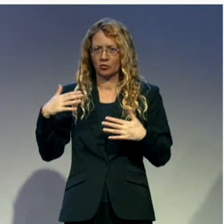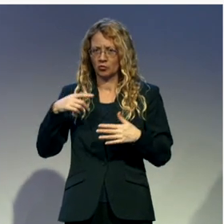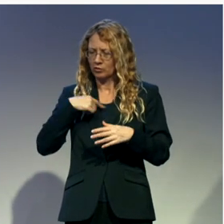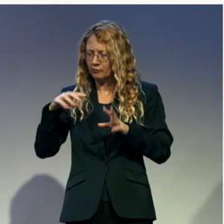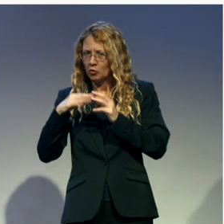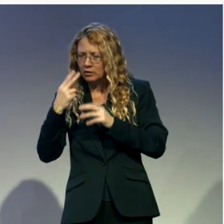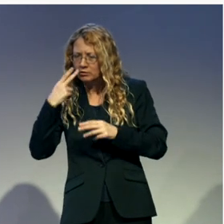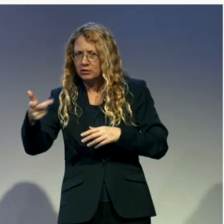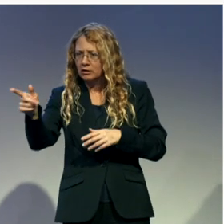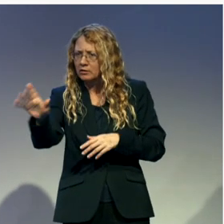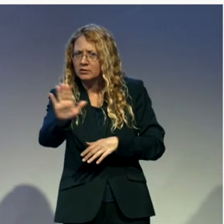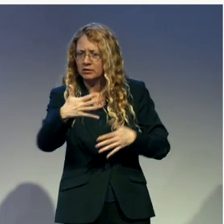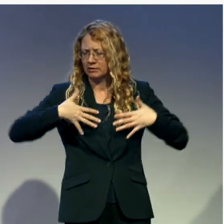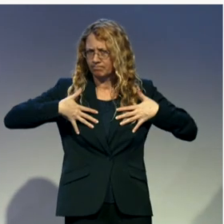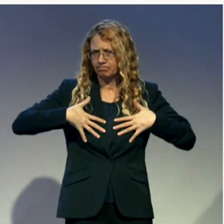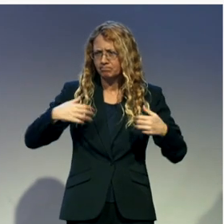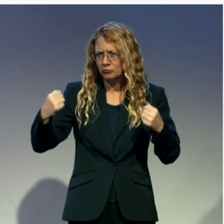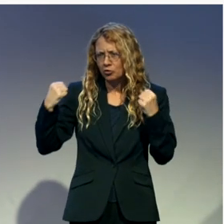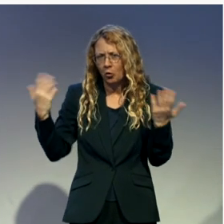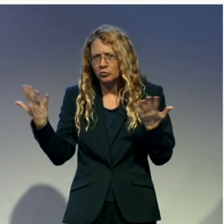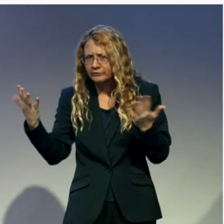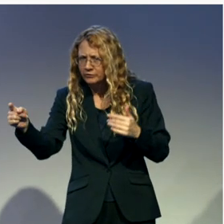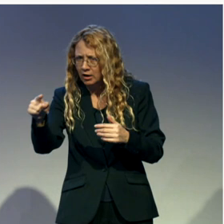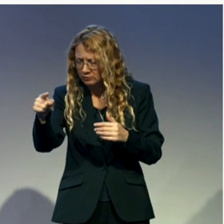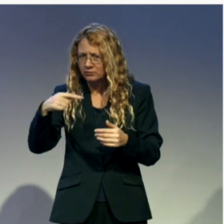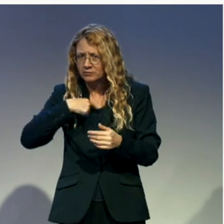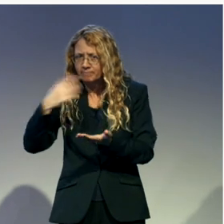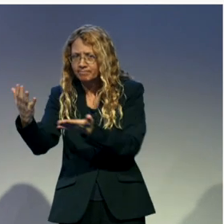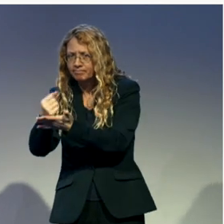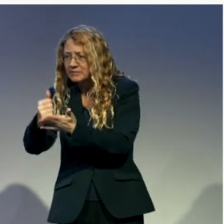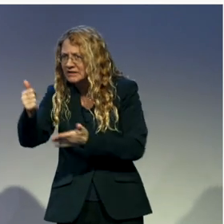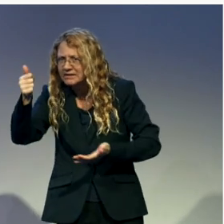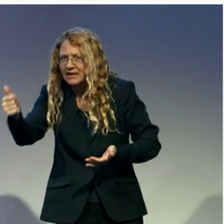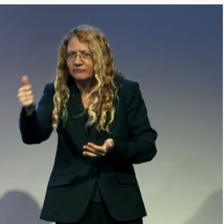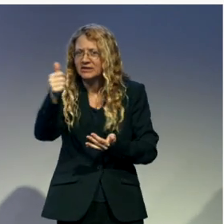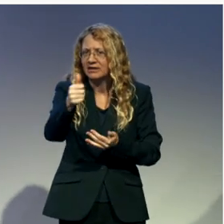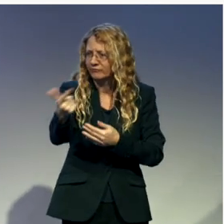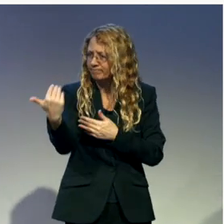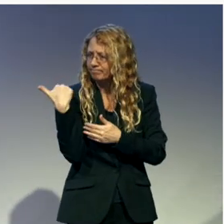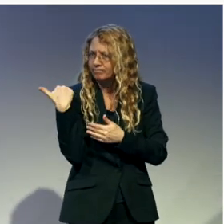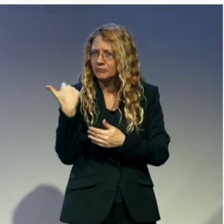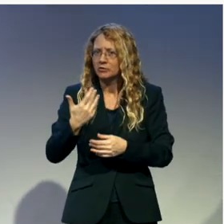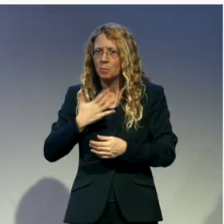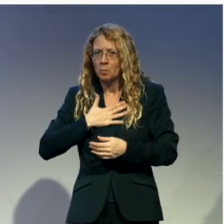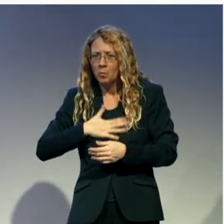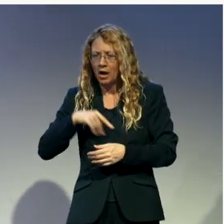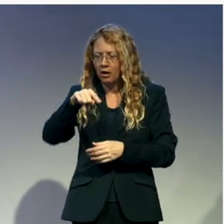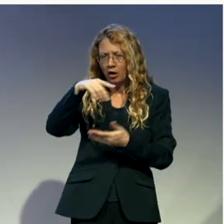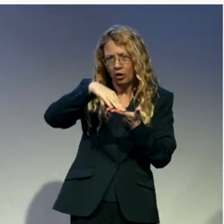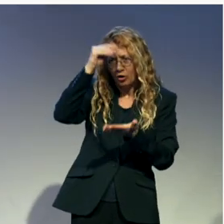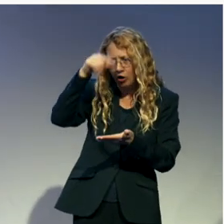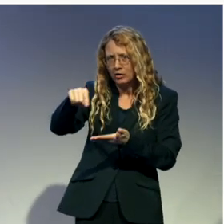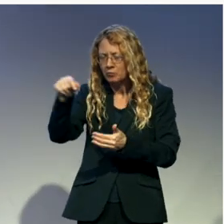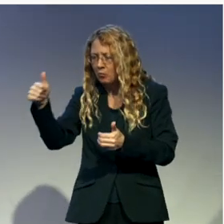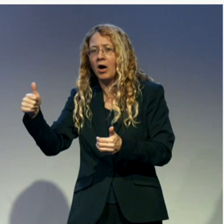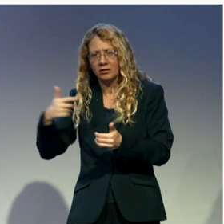skills that these women have identified wanting to learn more about. So they'll come to the next workshop and say, hey, we really want to learn more about this because this is what